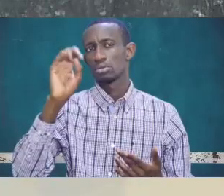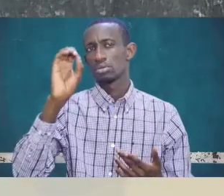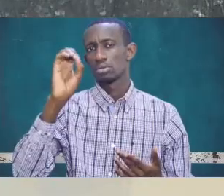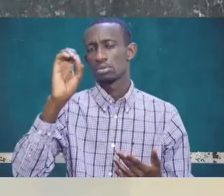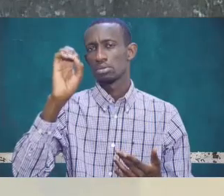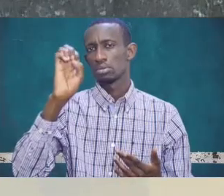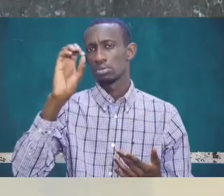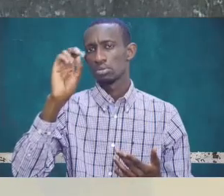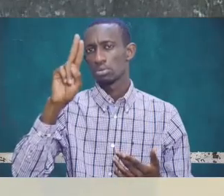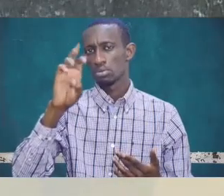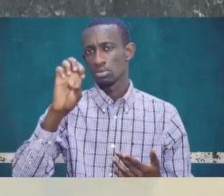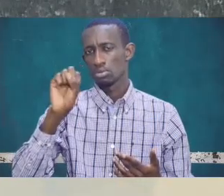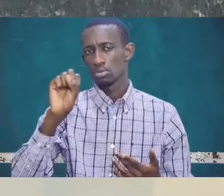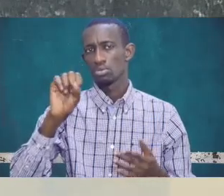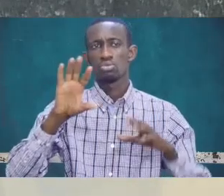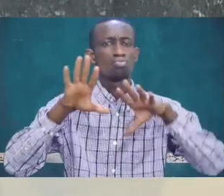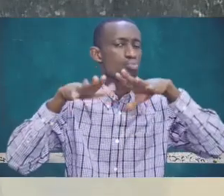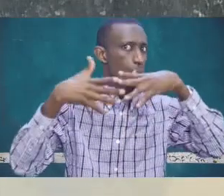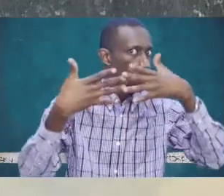or they are